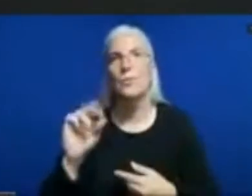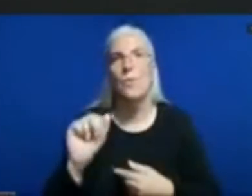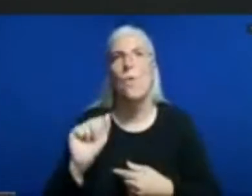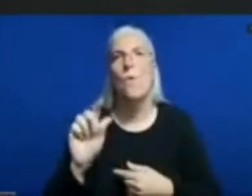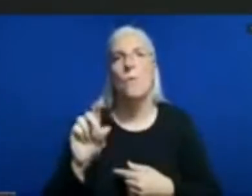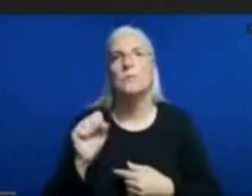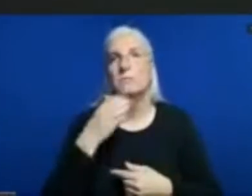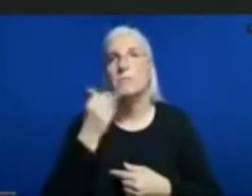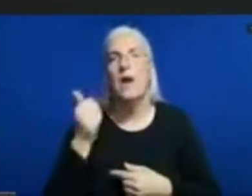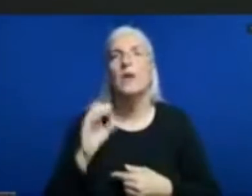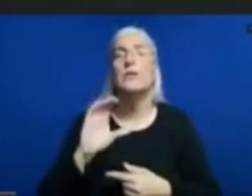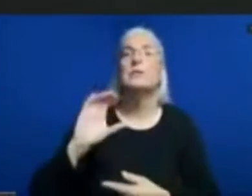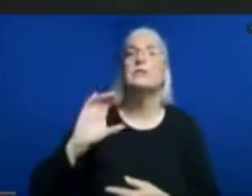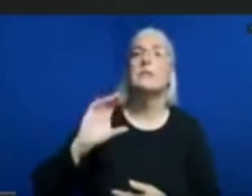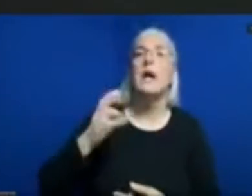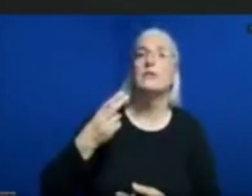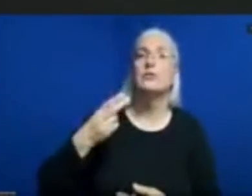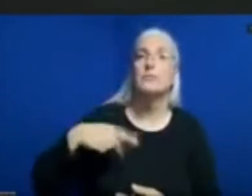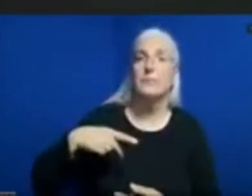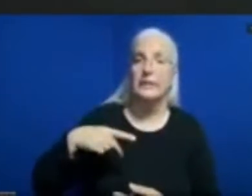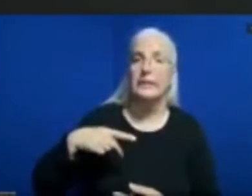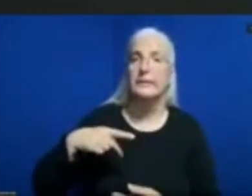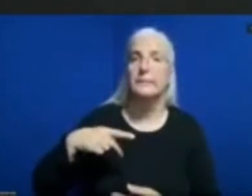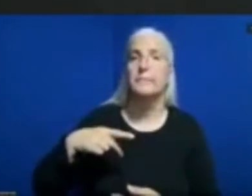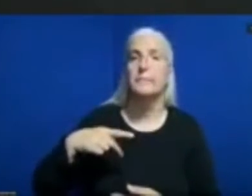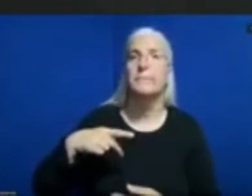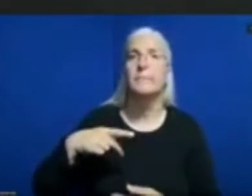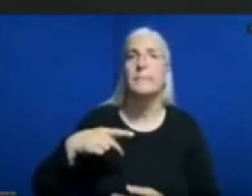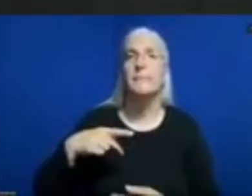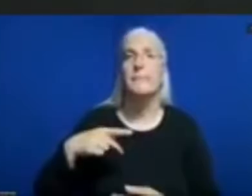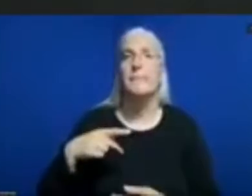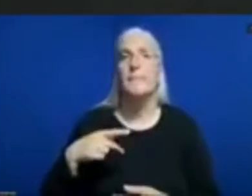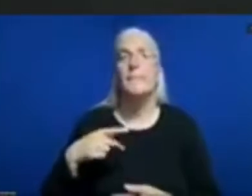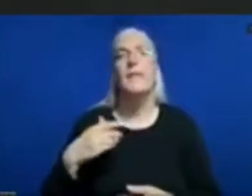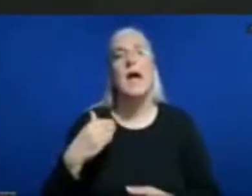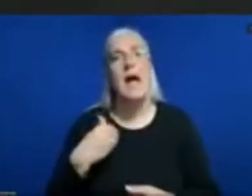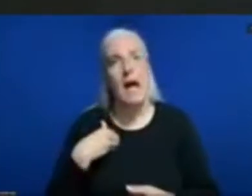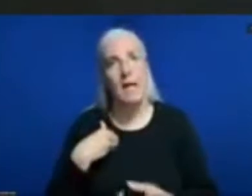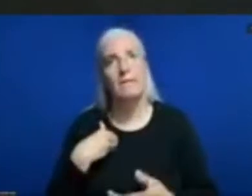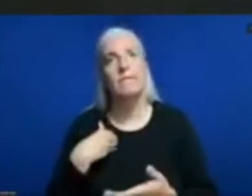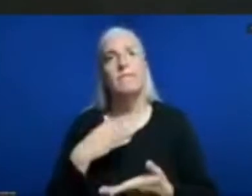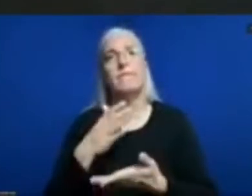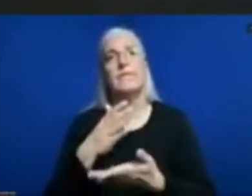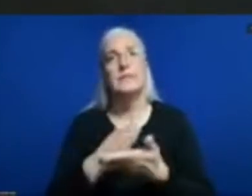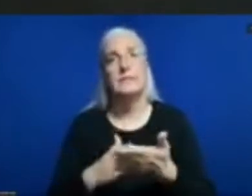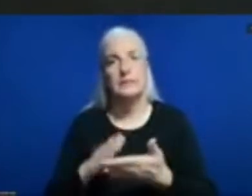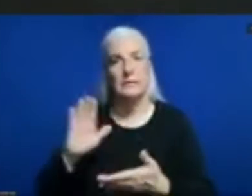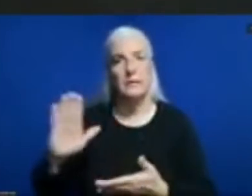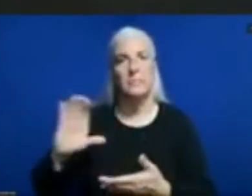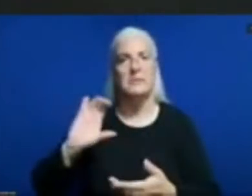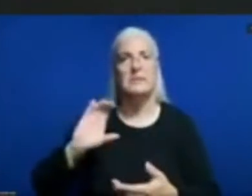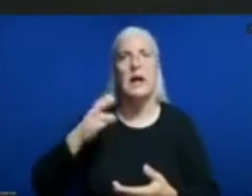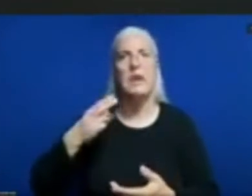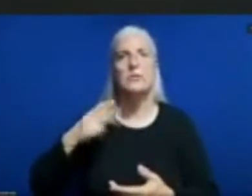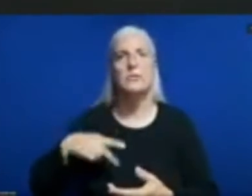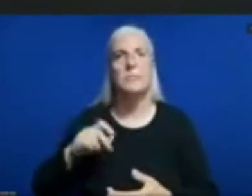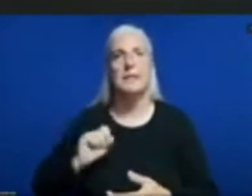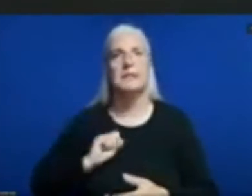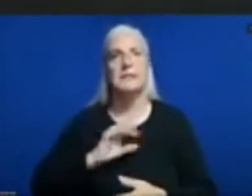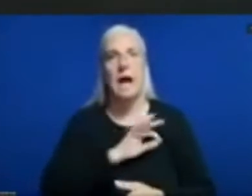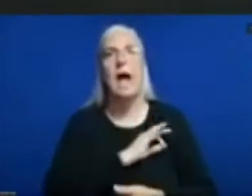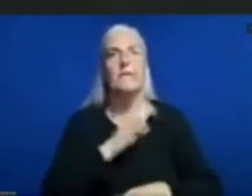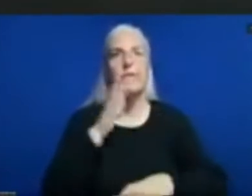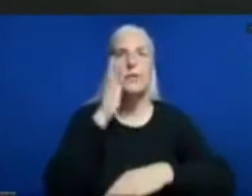personnel tied to the team. They work with the team each day. So as things adapt and change, they can keep their officers informed.